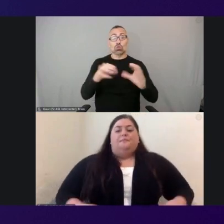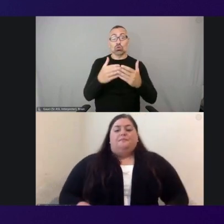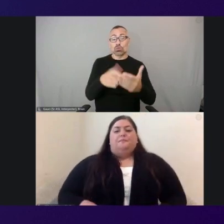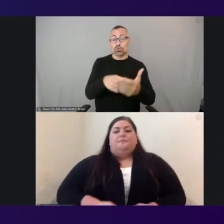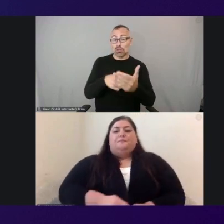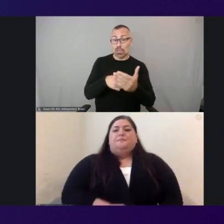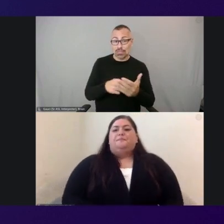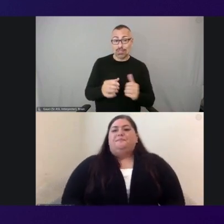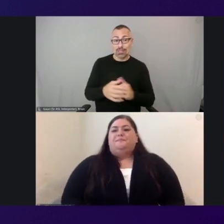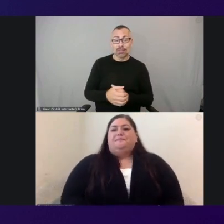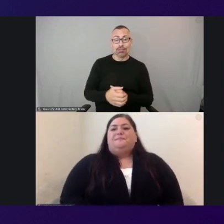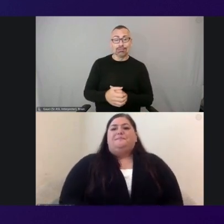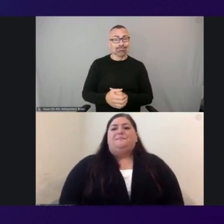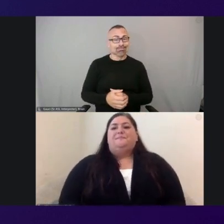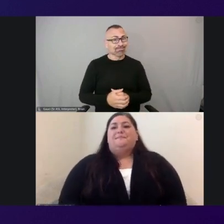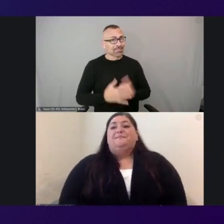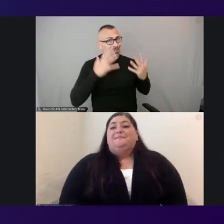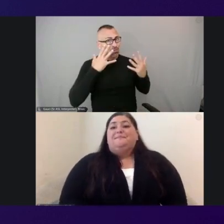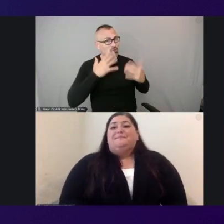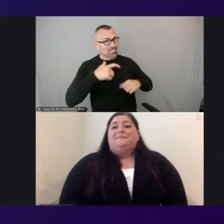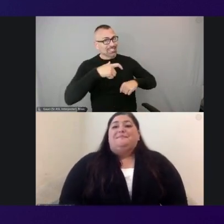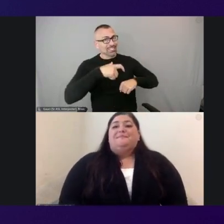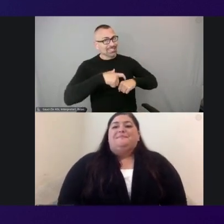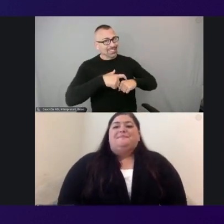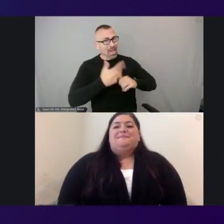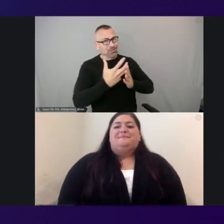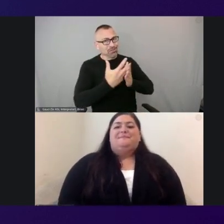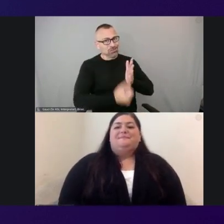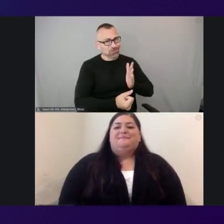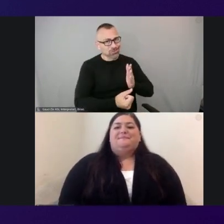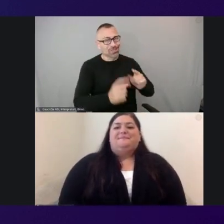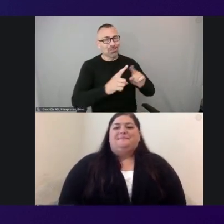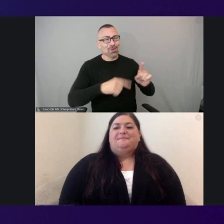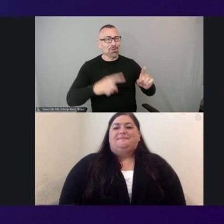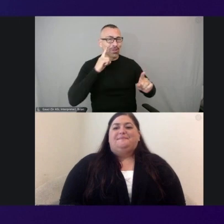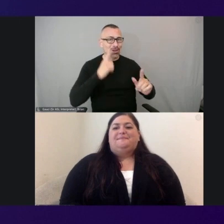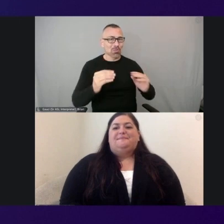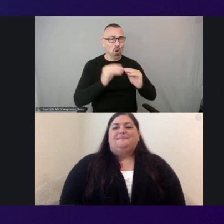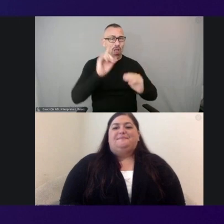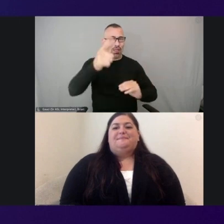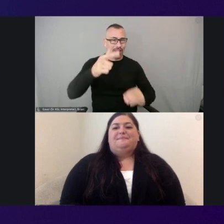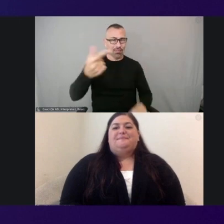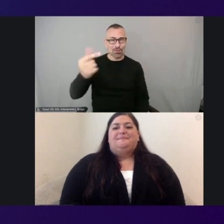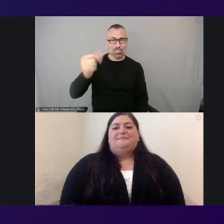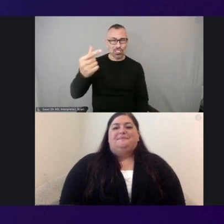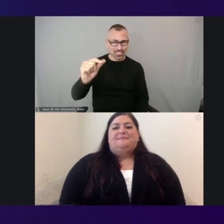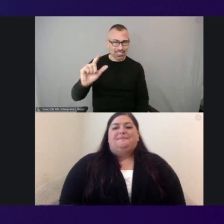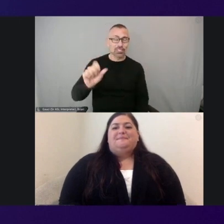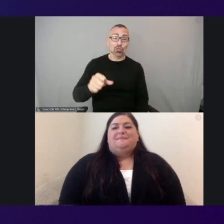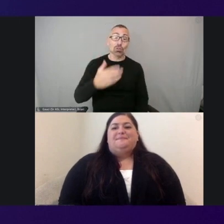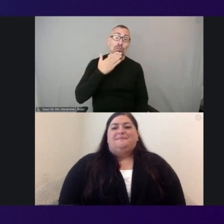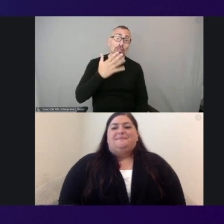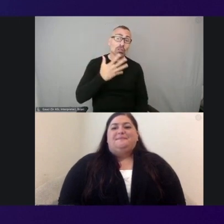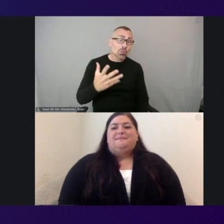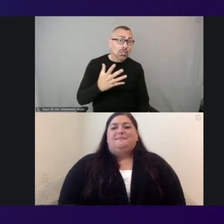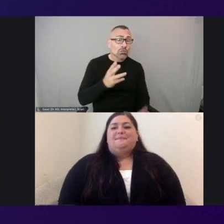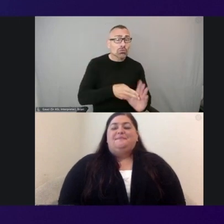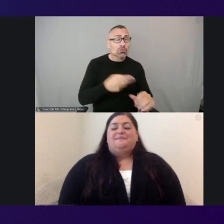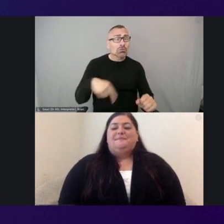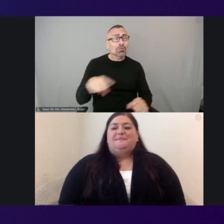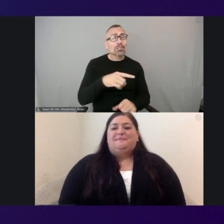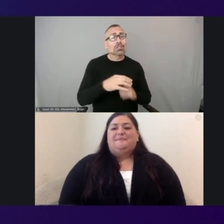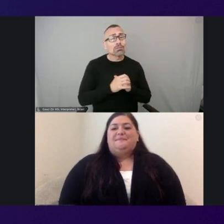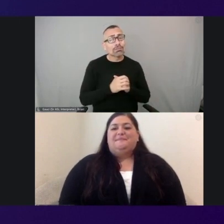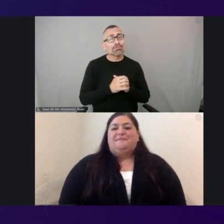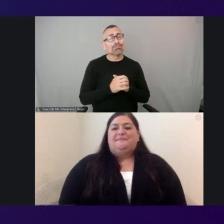unfortunately, Yep. we are out of time, Andrew. But we're going to hear more about this from Gigi coming up soon as well. So thank you for joining us. Thank you. It's